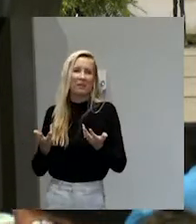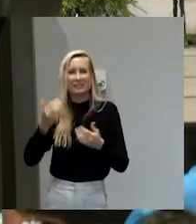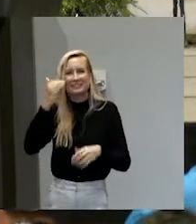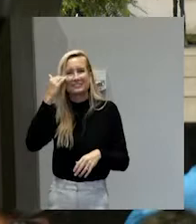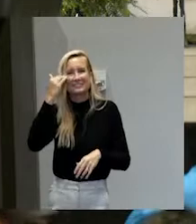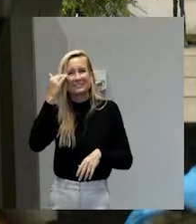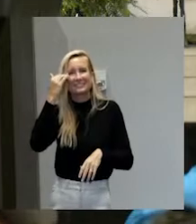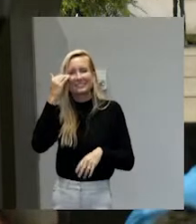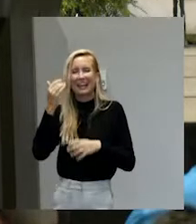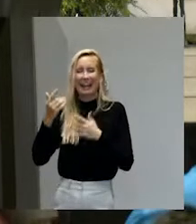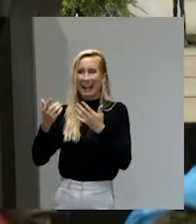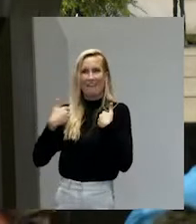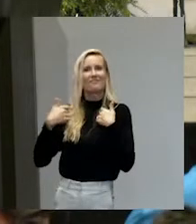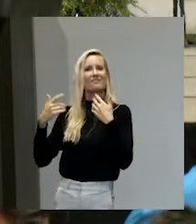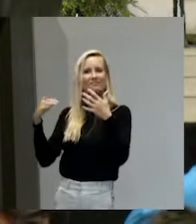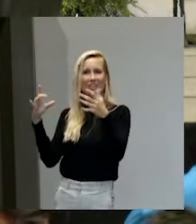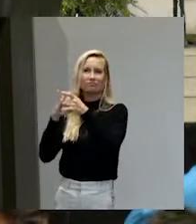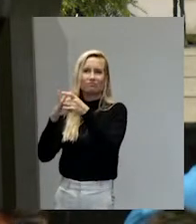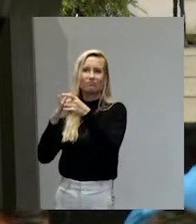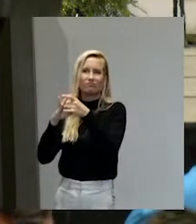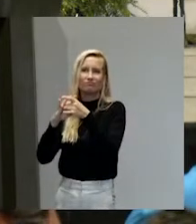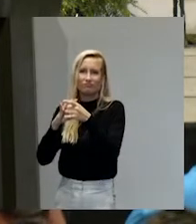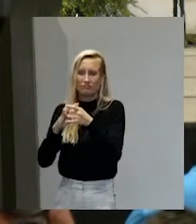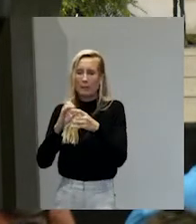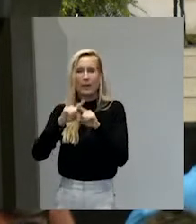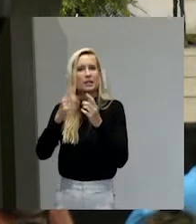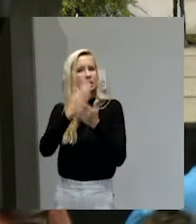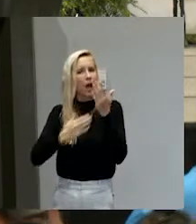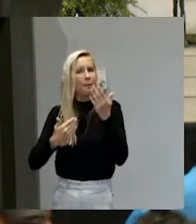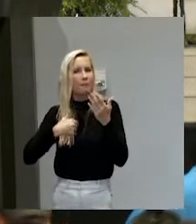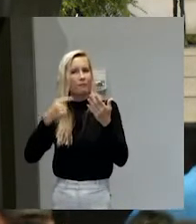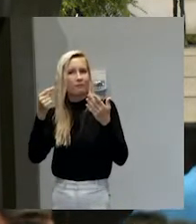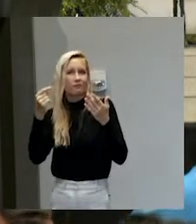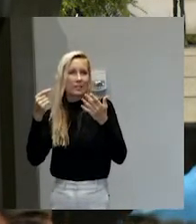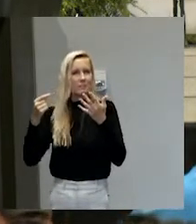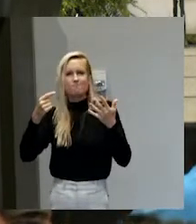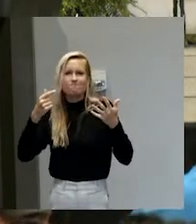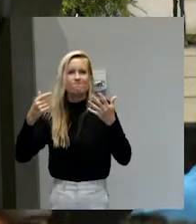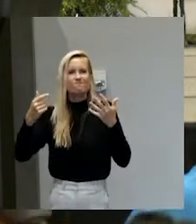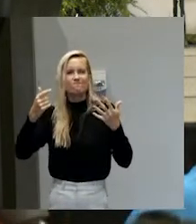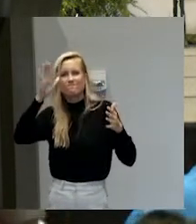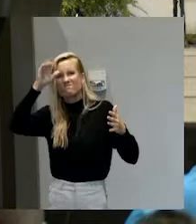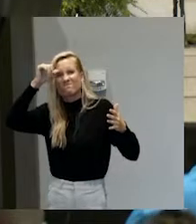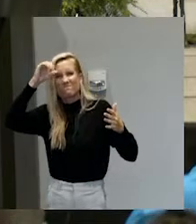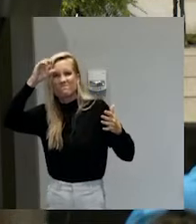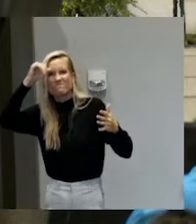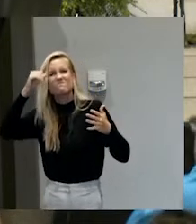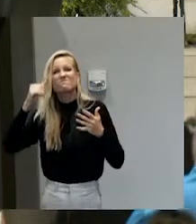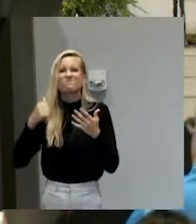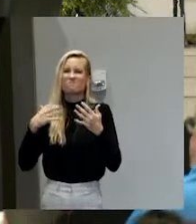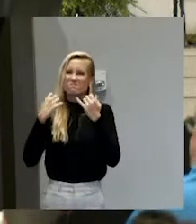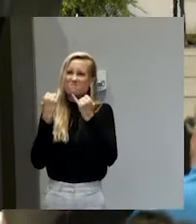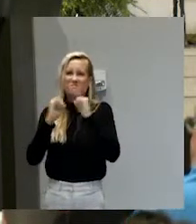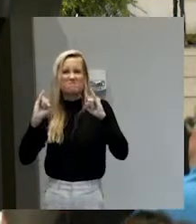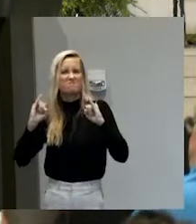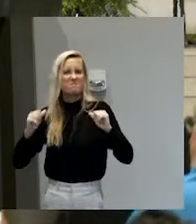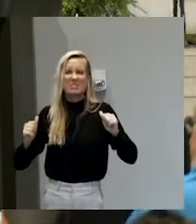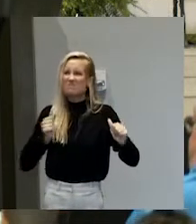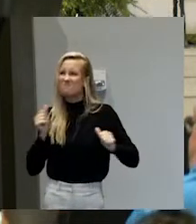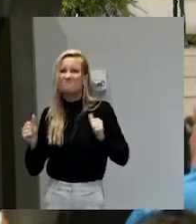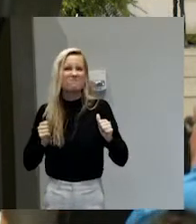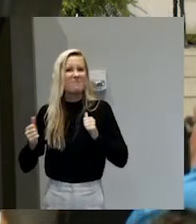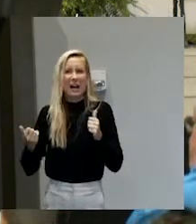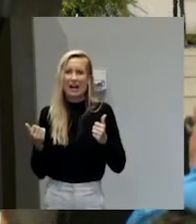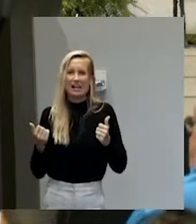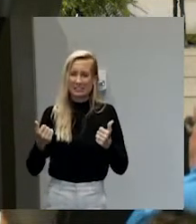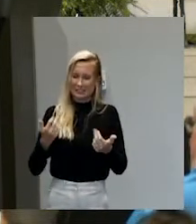else, and I could understand that headstrongness and desire for independence, right? That fight. I'm gonna do what I want to do no